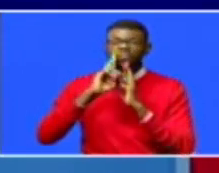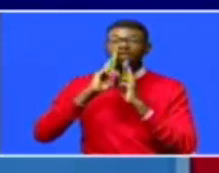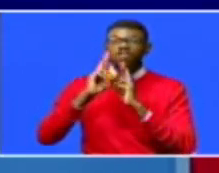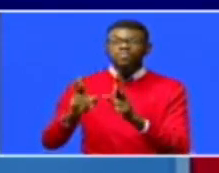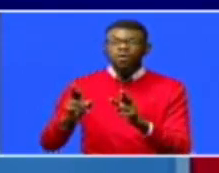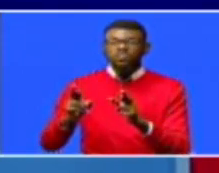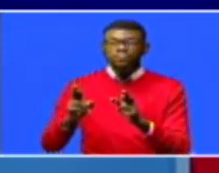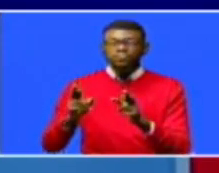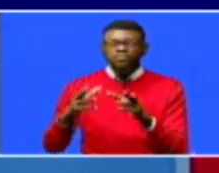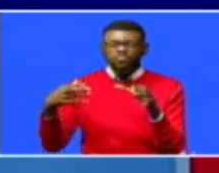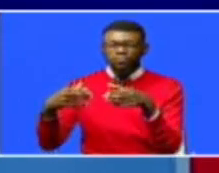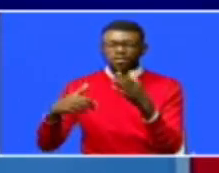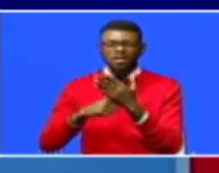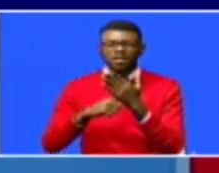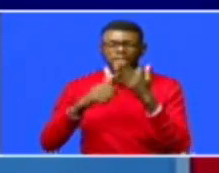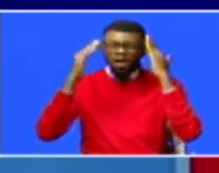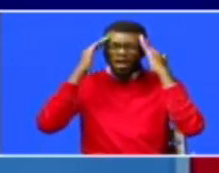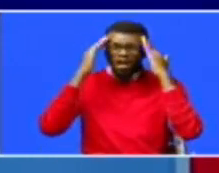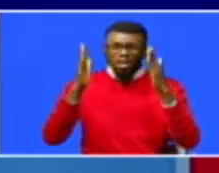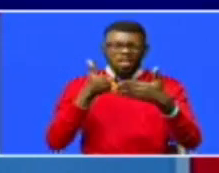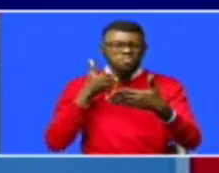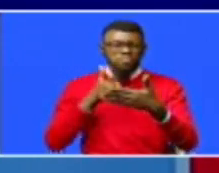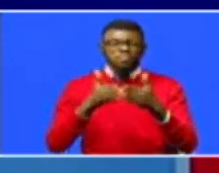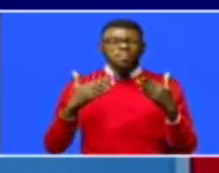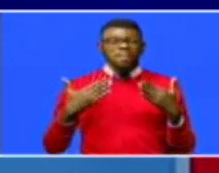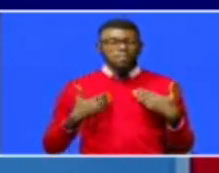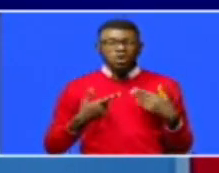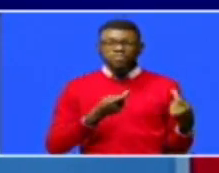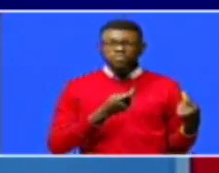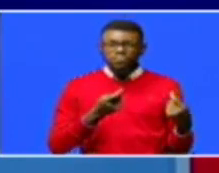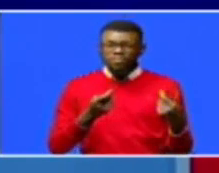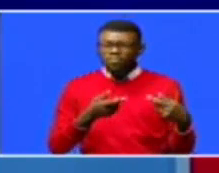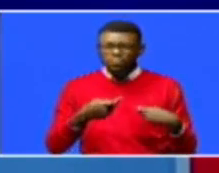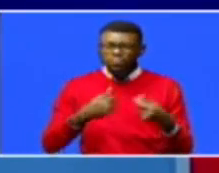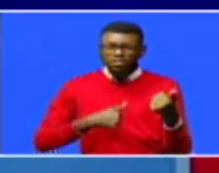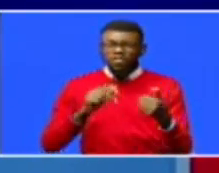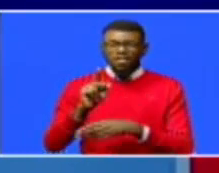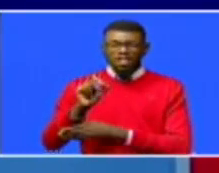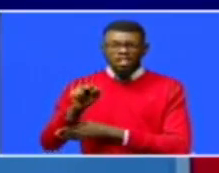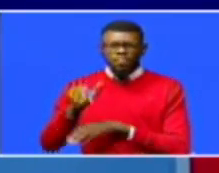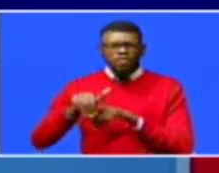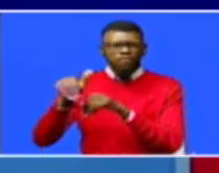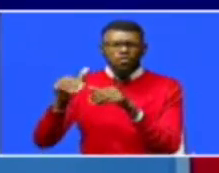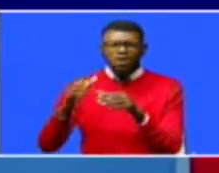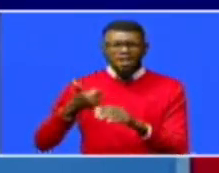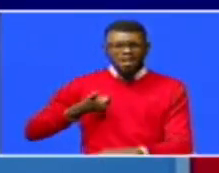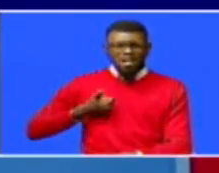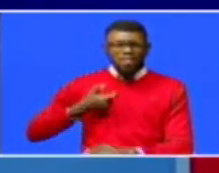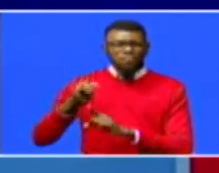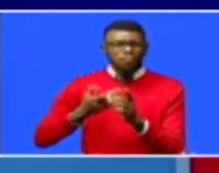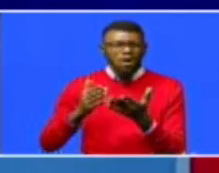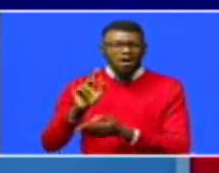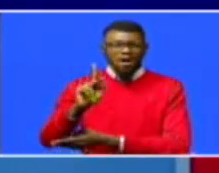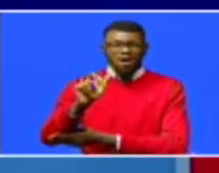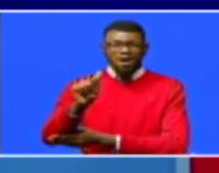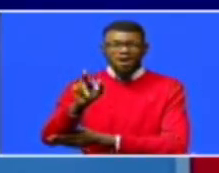Awareness against human trafficking. KTN News Investigations Unit has been following the trail of Karamajong girls who were